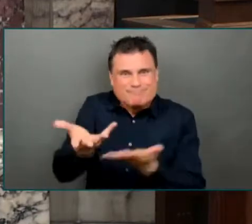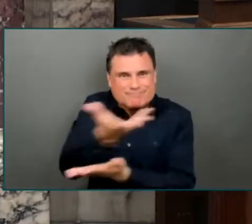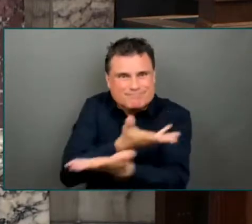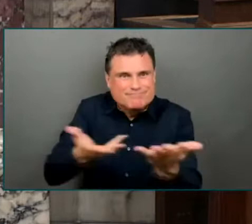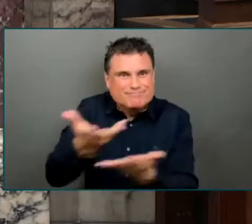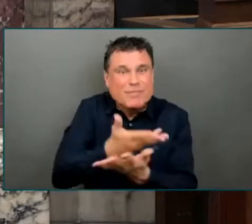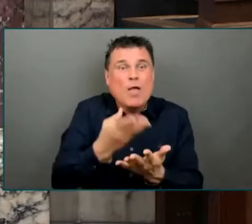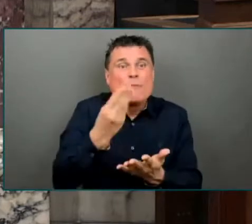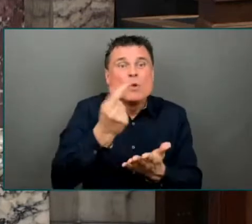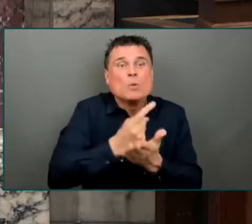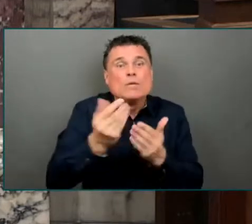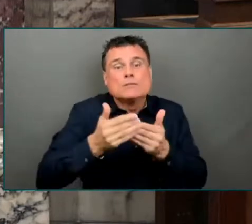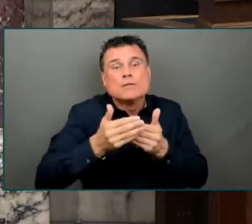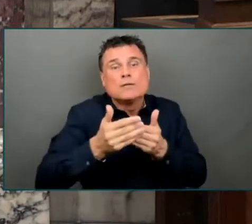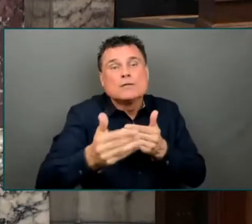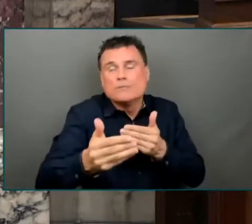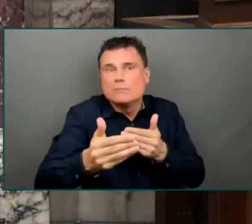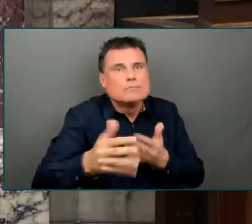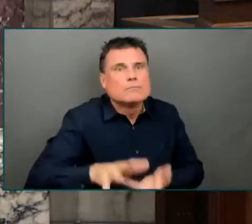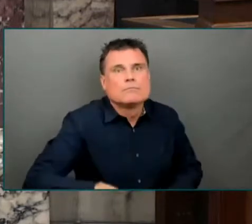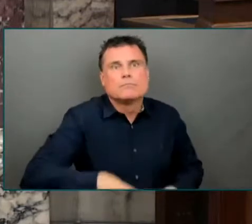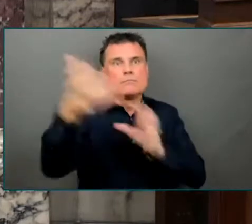a then largely unknown opponent,